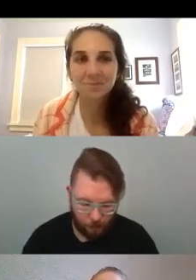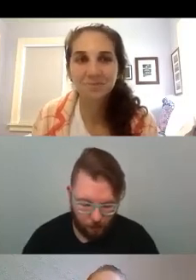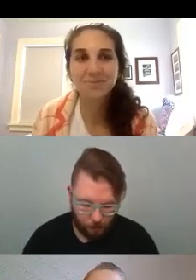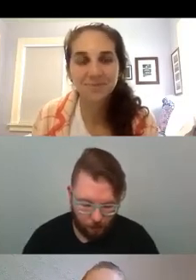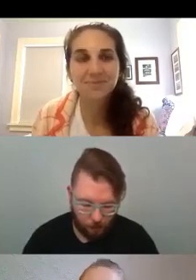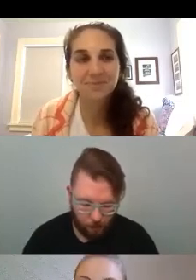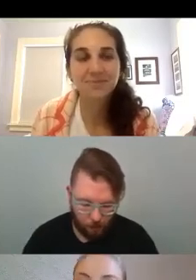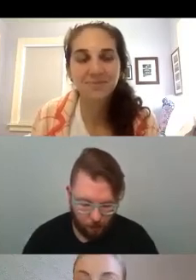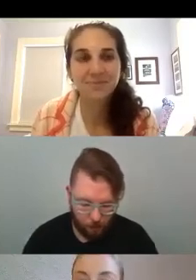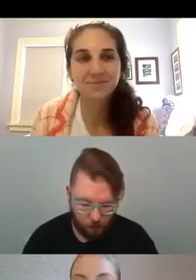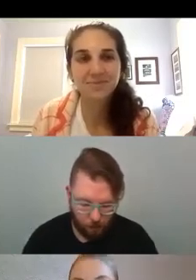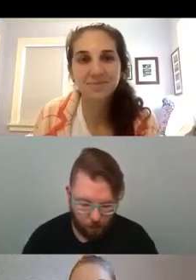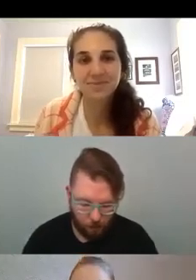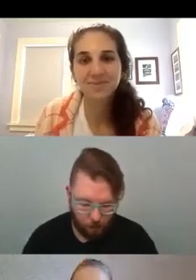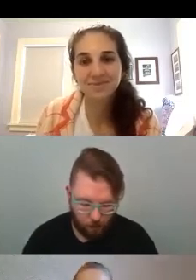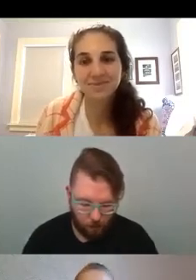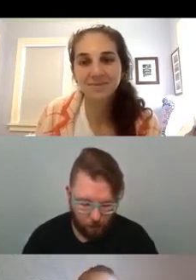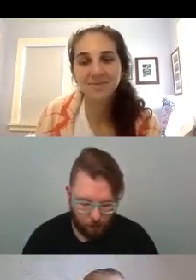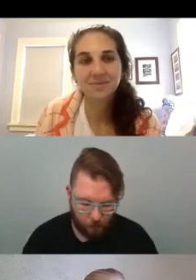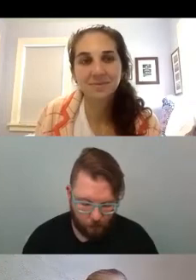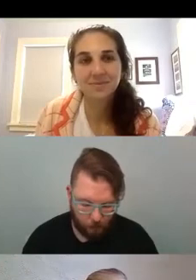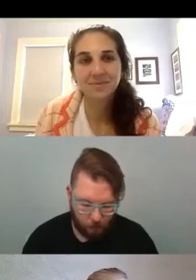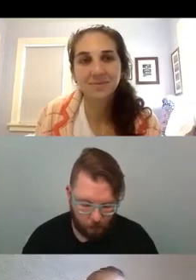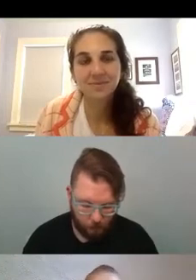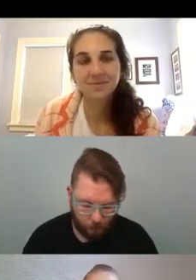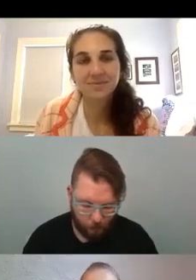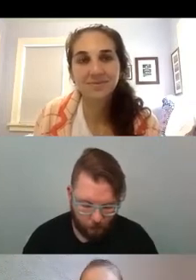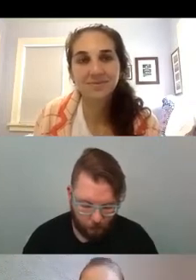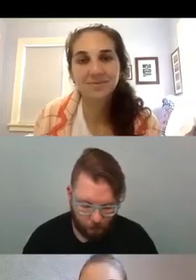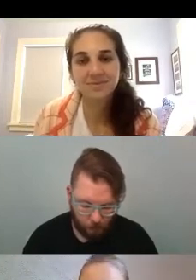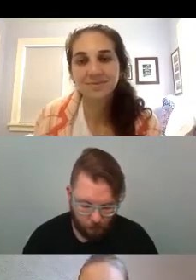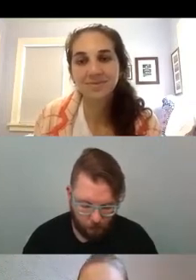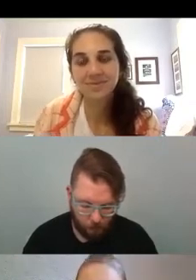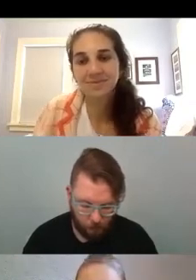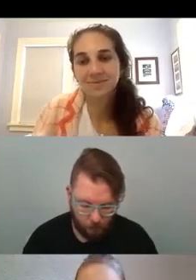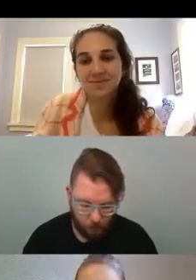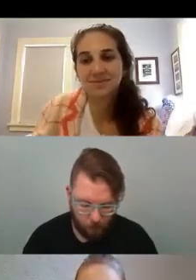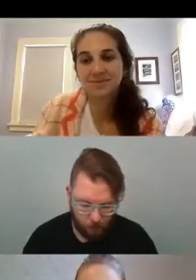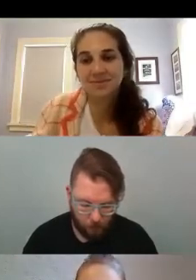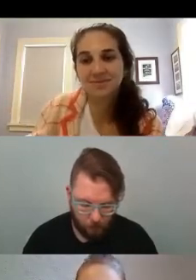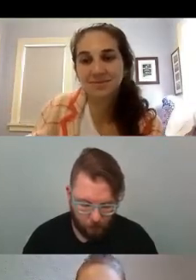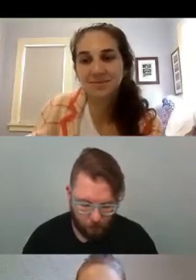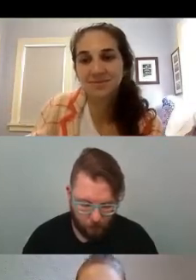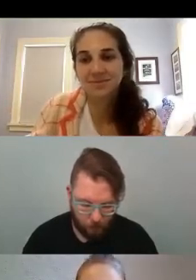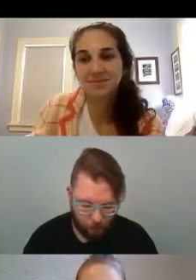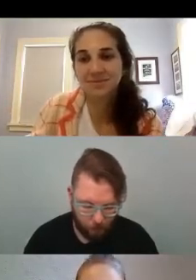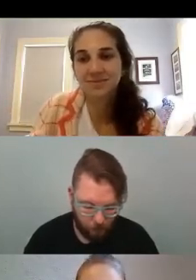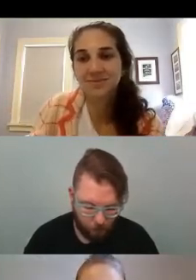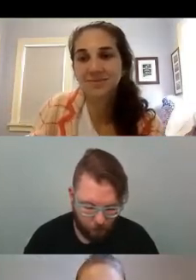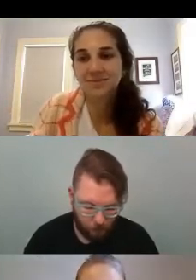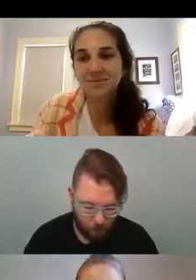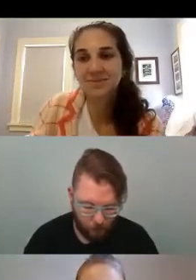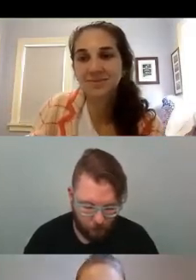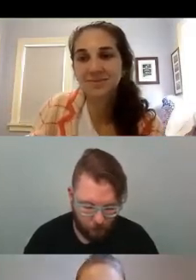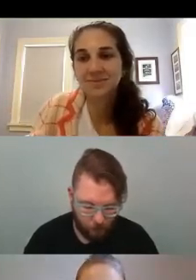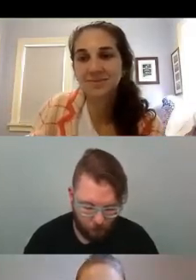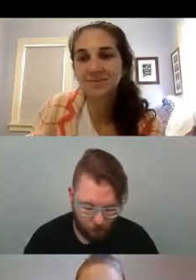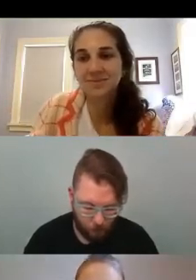address if you'd like to follow up for more conversation and collaboration. So thanks so much.